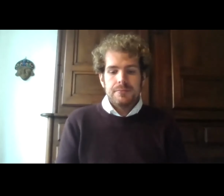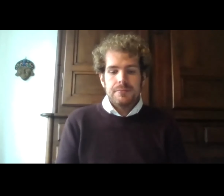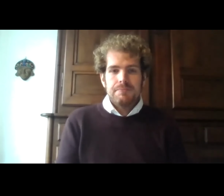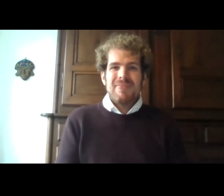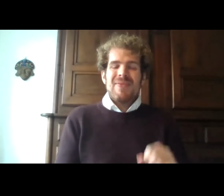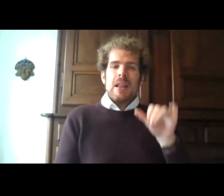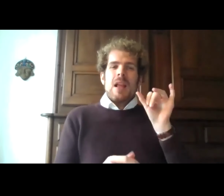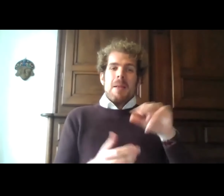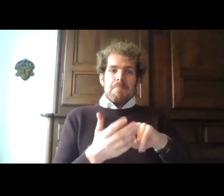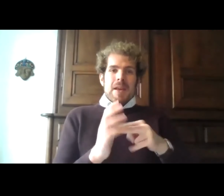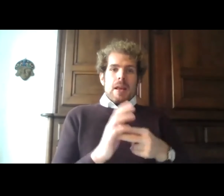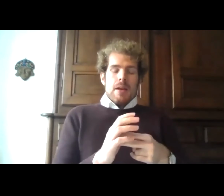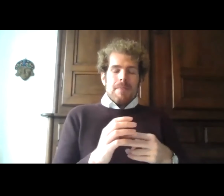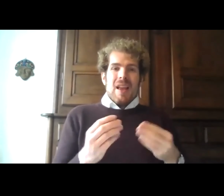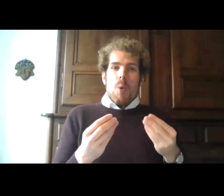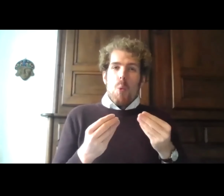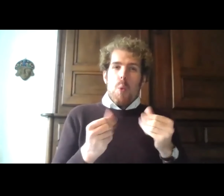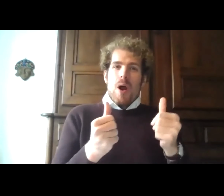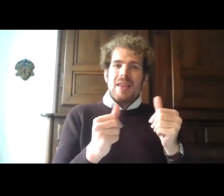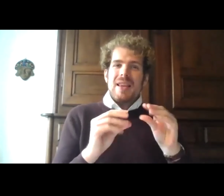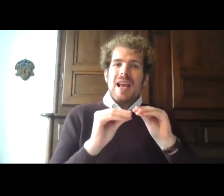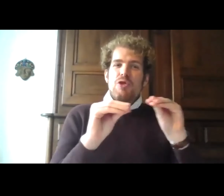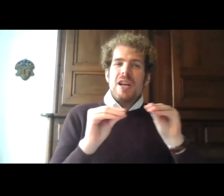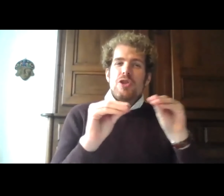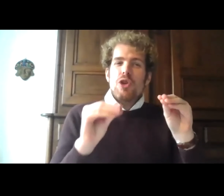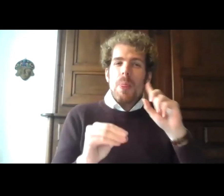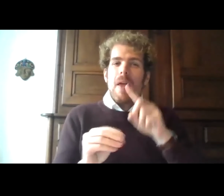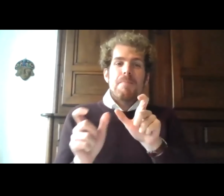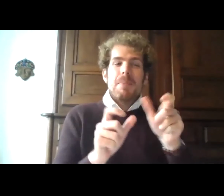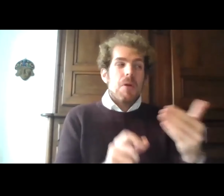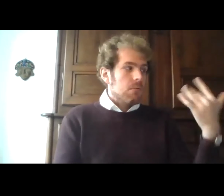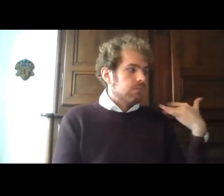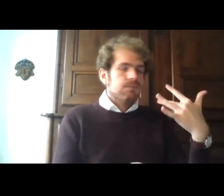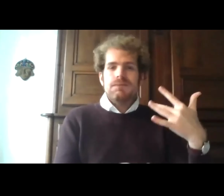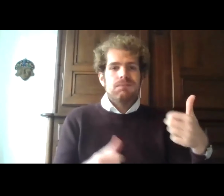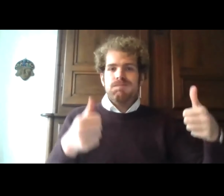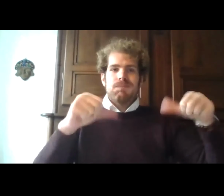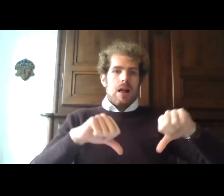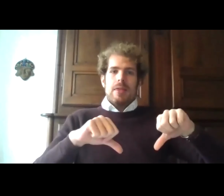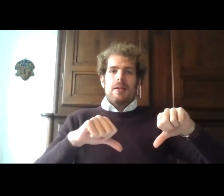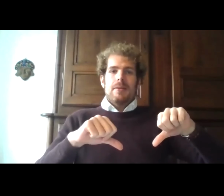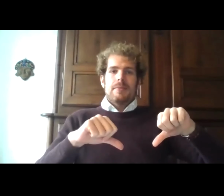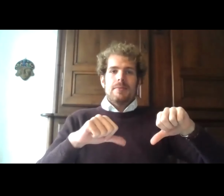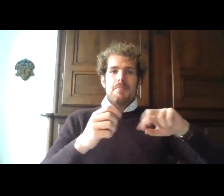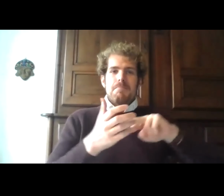and has forced people, deaf people, to use their voices instead of using their hands and visual communication.